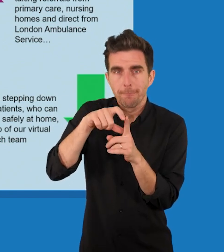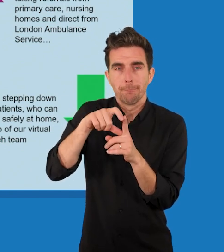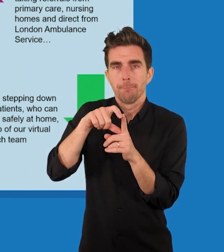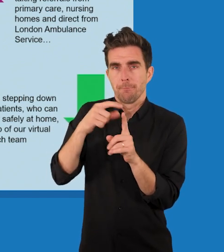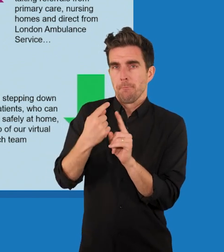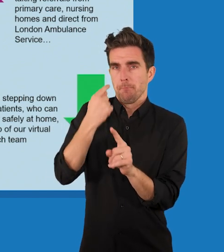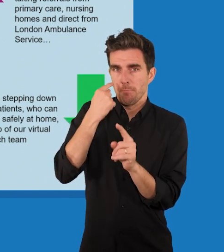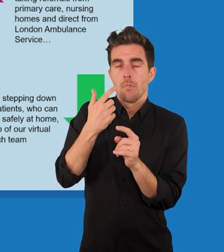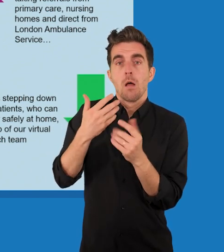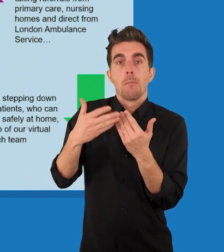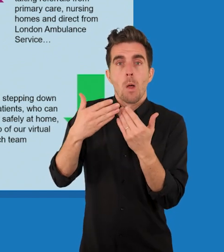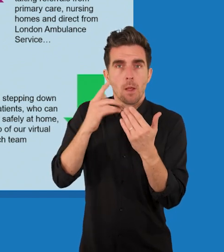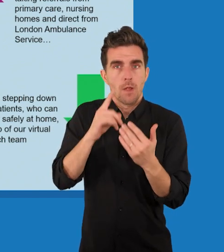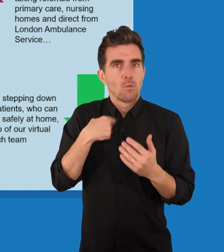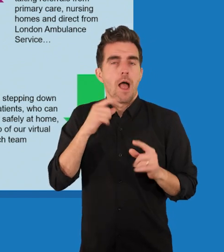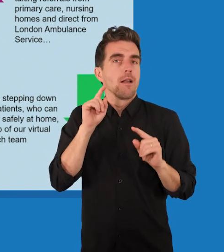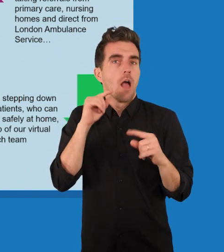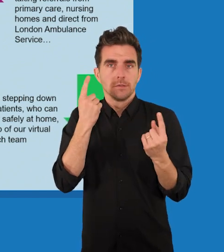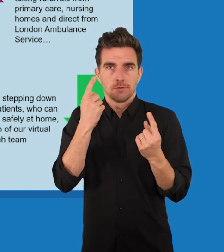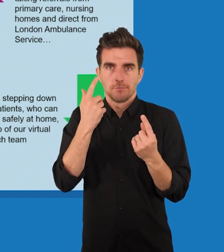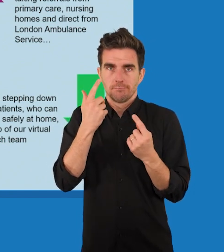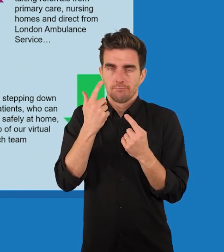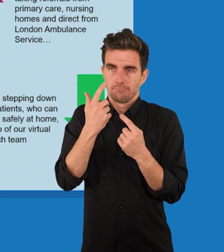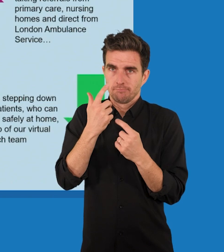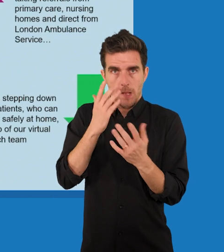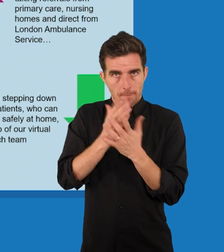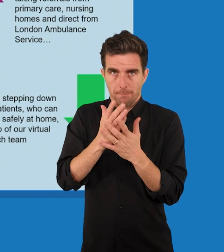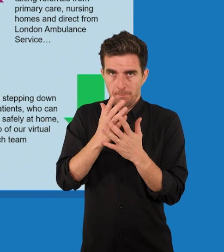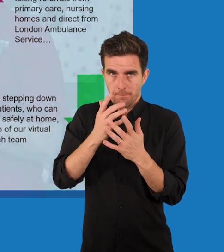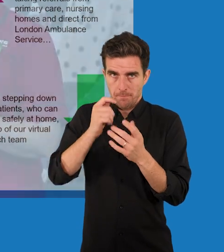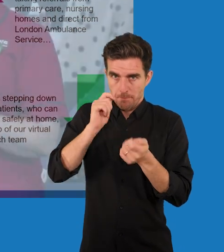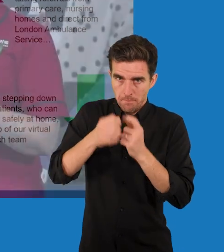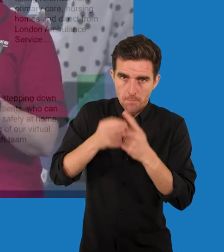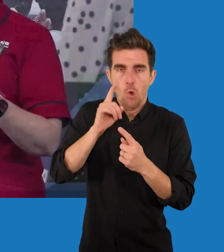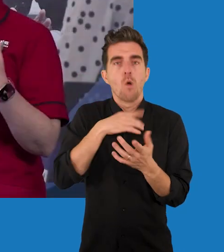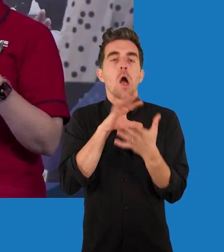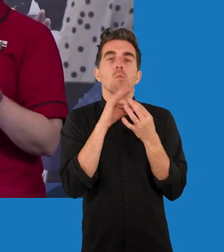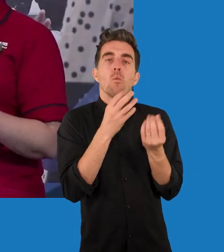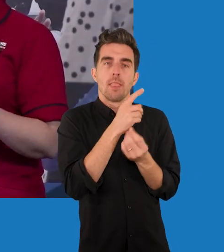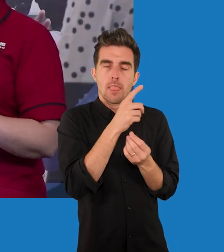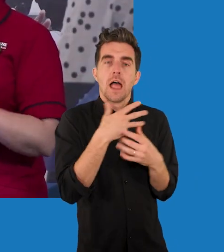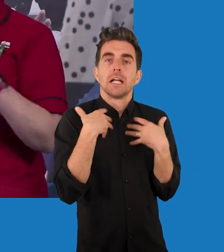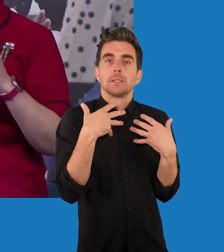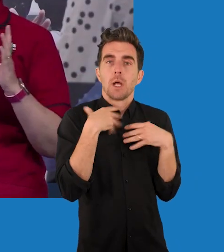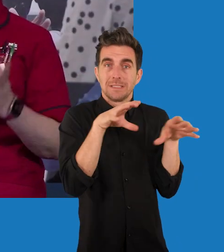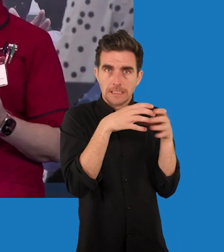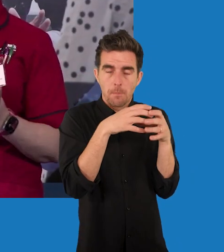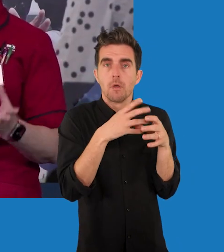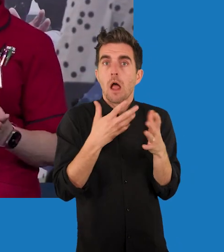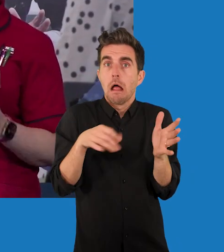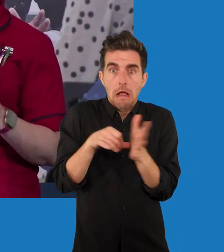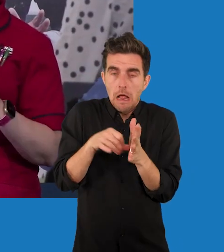with an exacerbation of COPD, but actually we can't quite wean them down. We work with our respiratory team. We